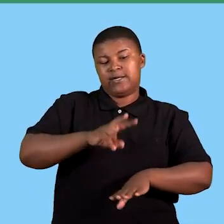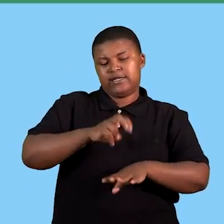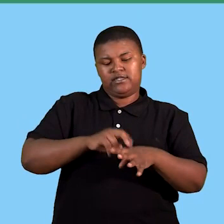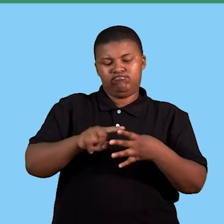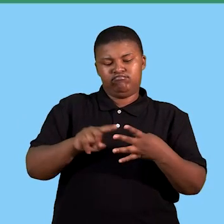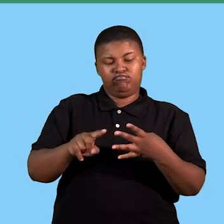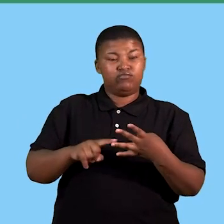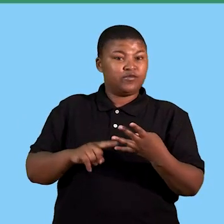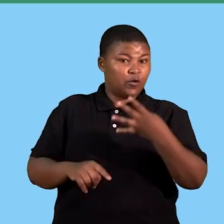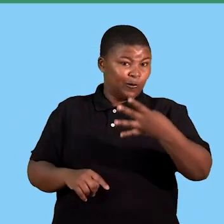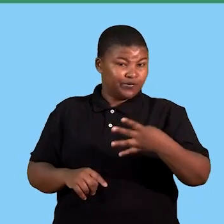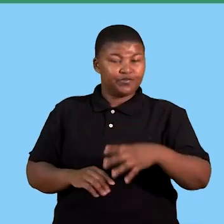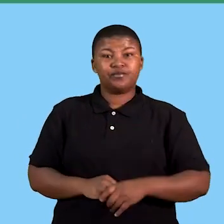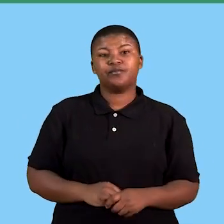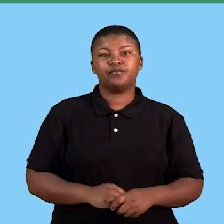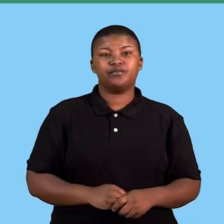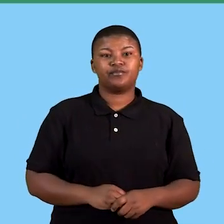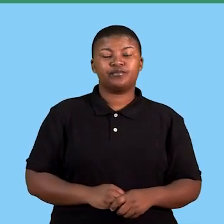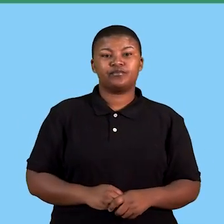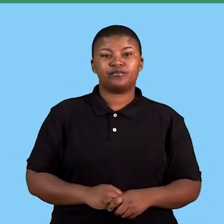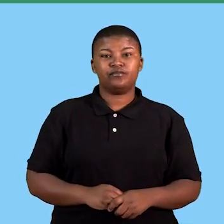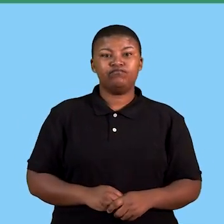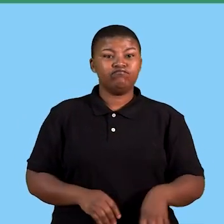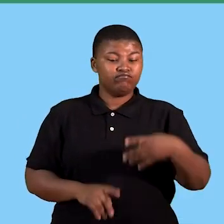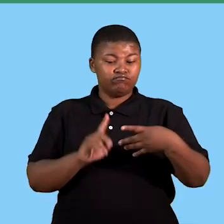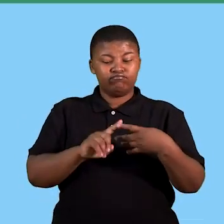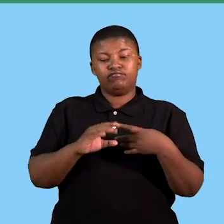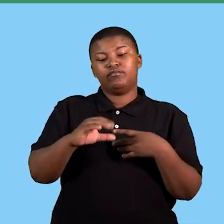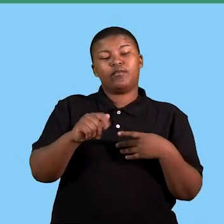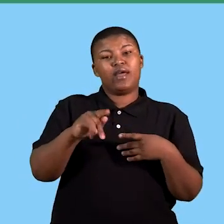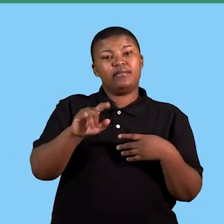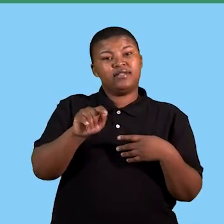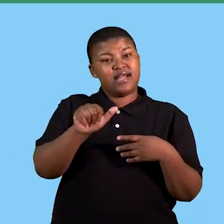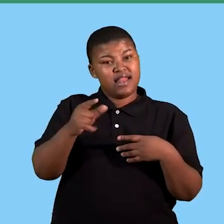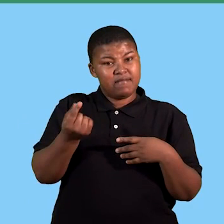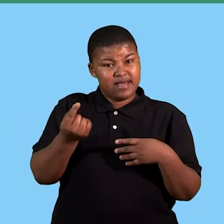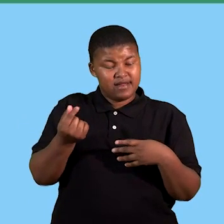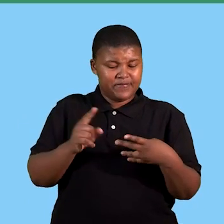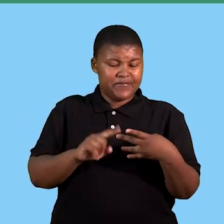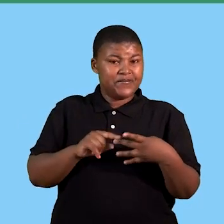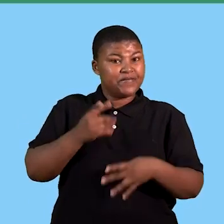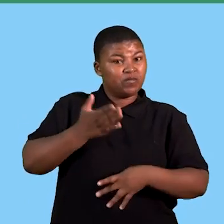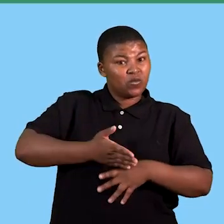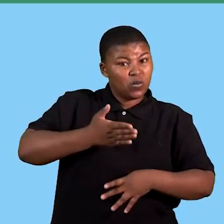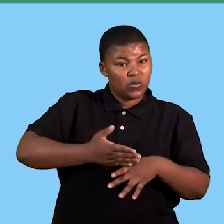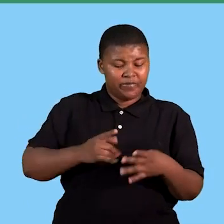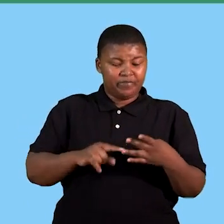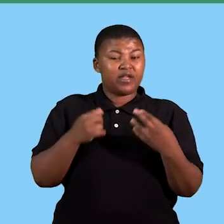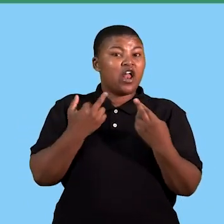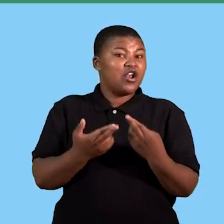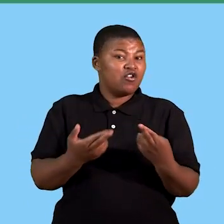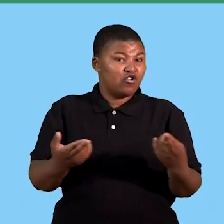is something you should know. The 4 production factors are capital, labor, natural resources,